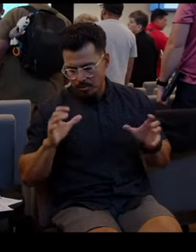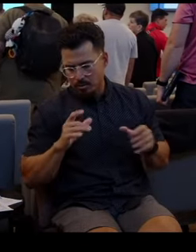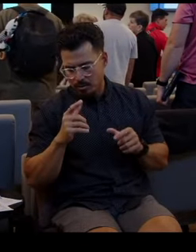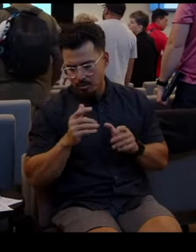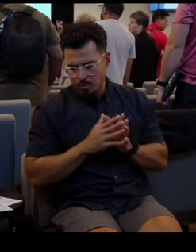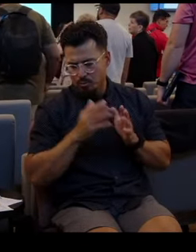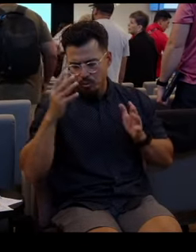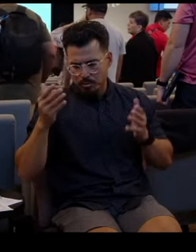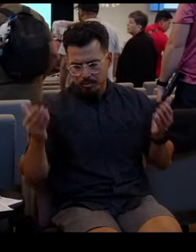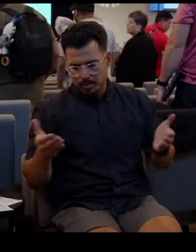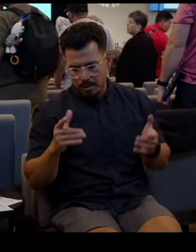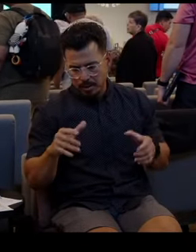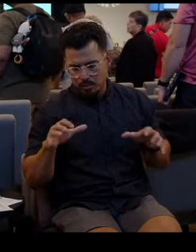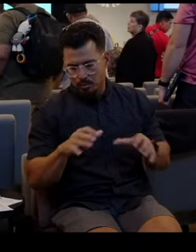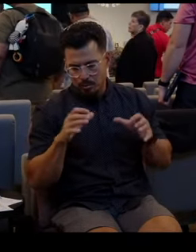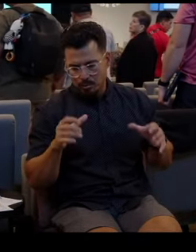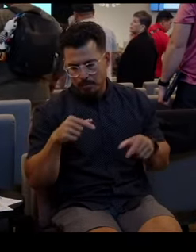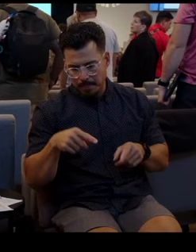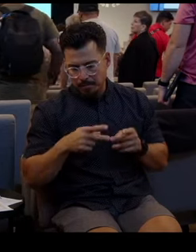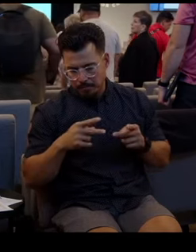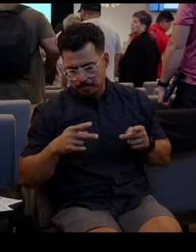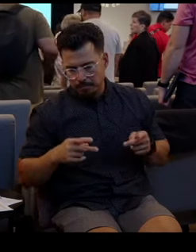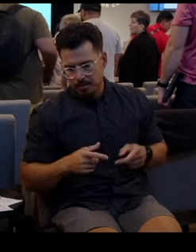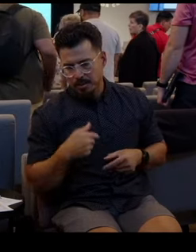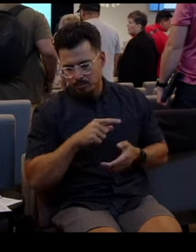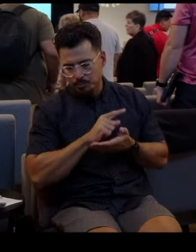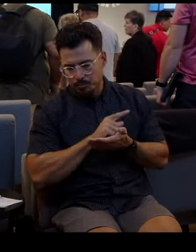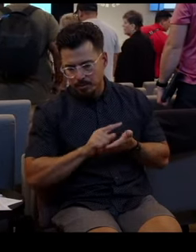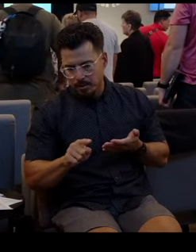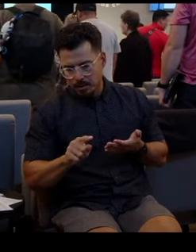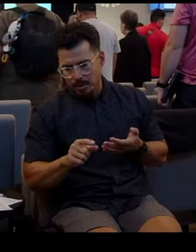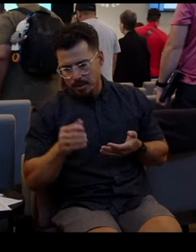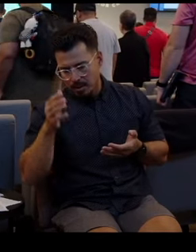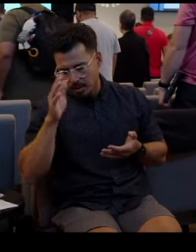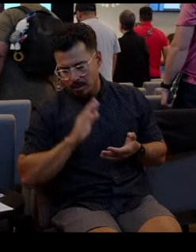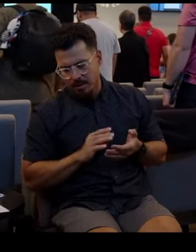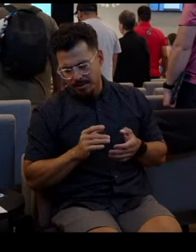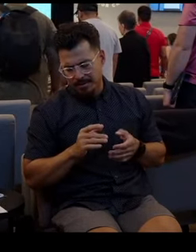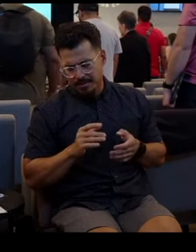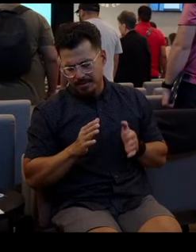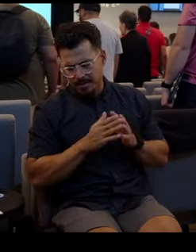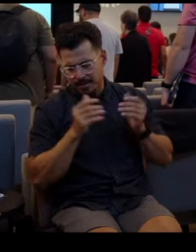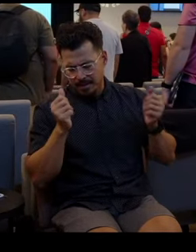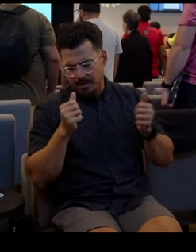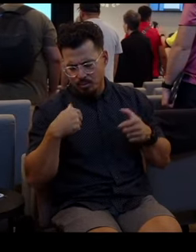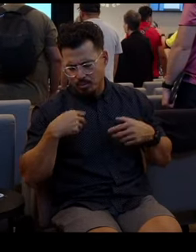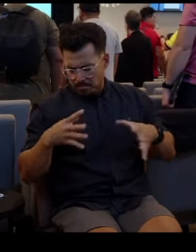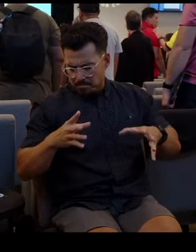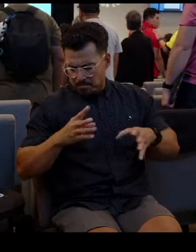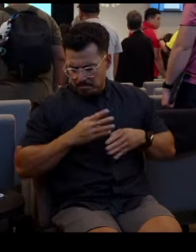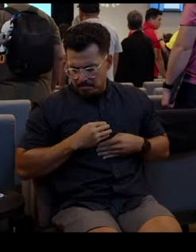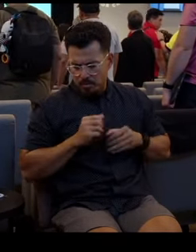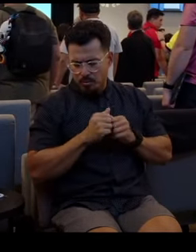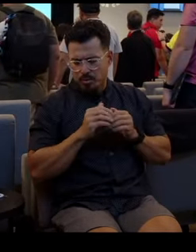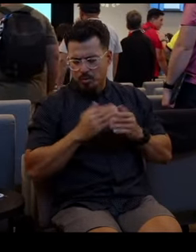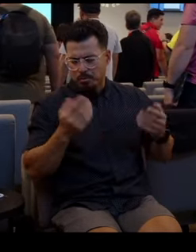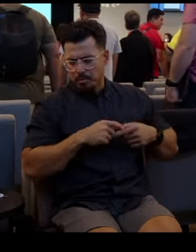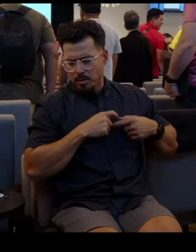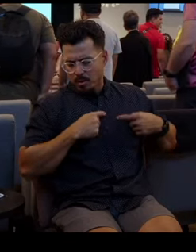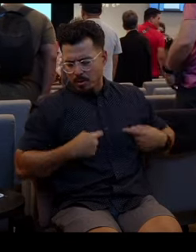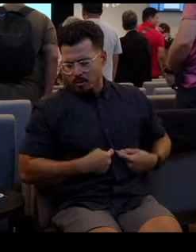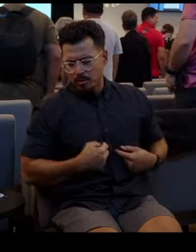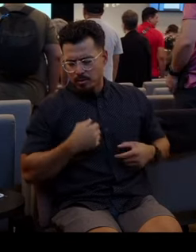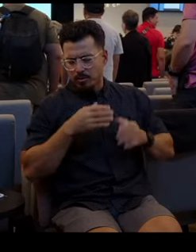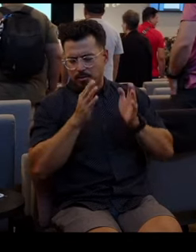the glorious things you have done, Lord, in this place, God, and please, Lord, God, I'll be here to be received in, God, with open hearts, Lord. We